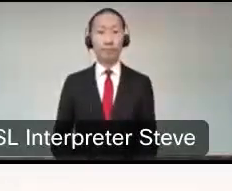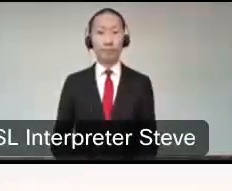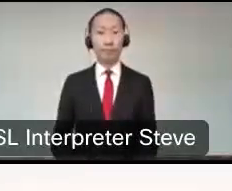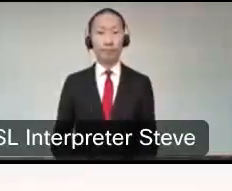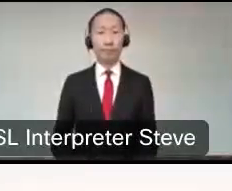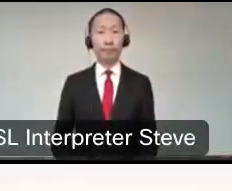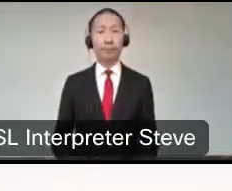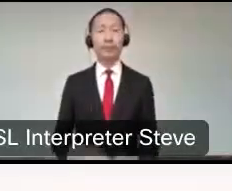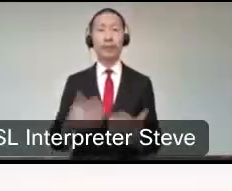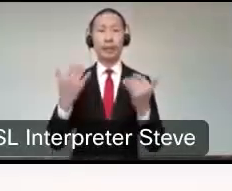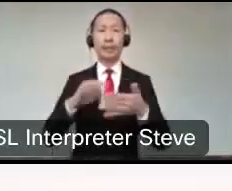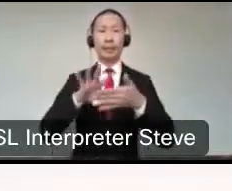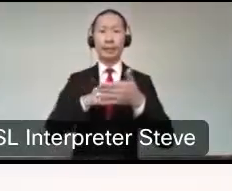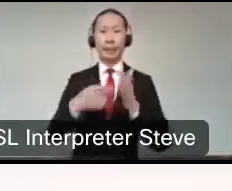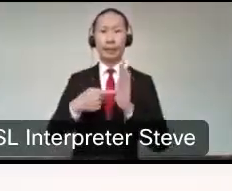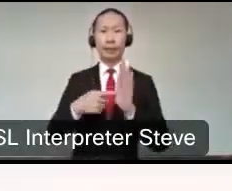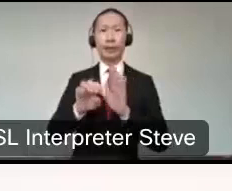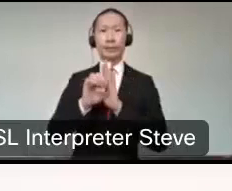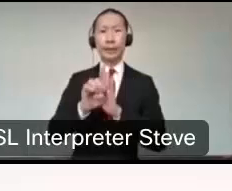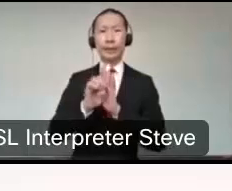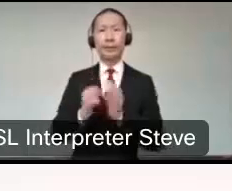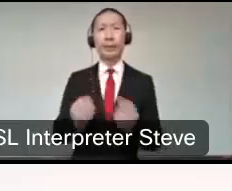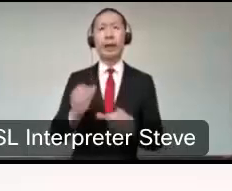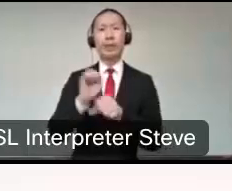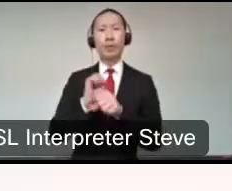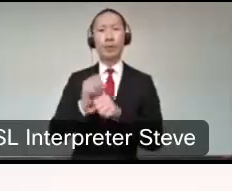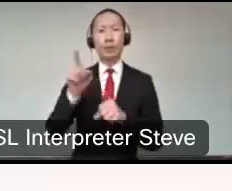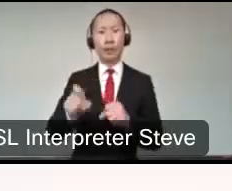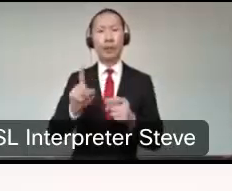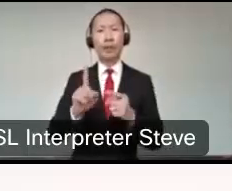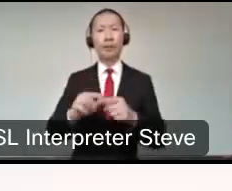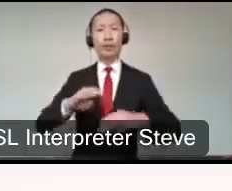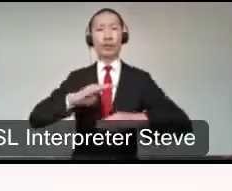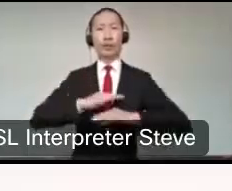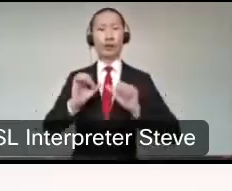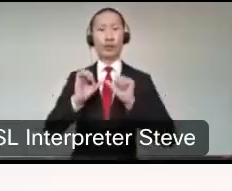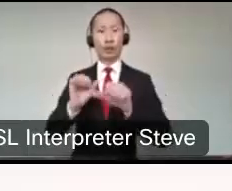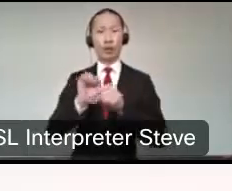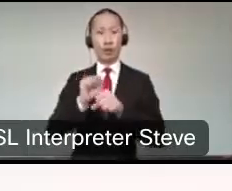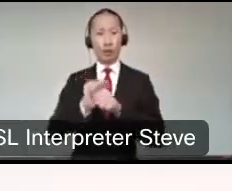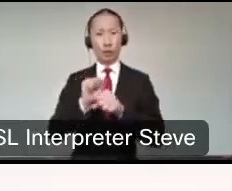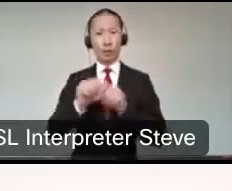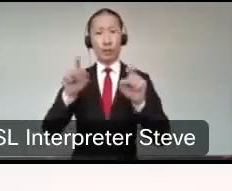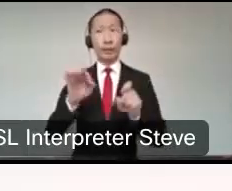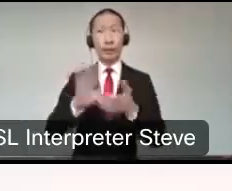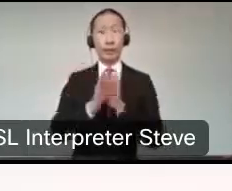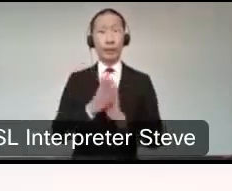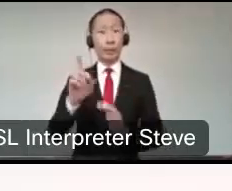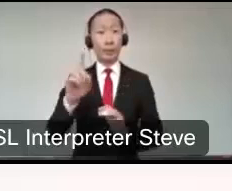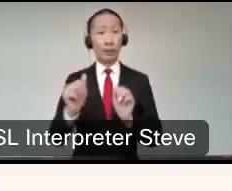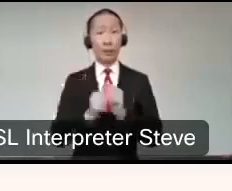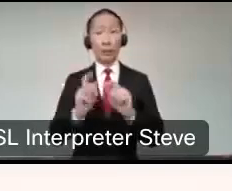So this table shows examples of how much work you need to meet the duration of work test if you become disabled at various